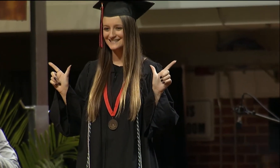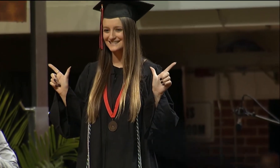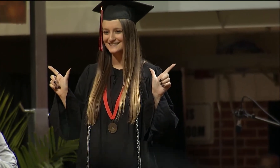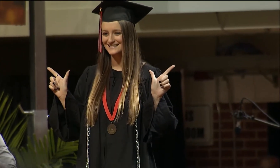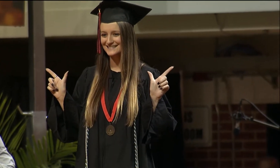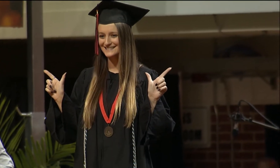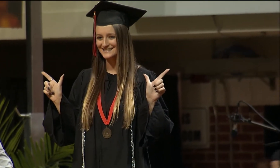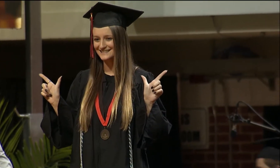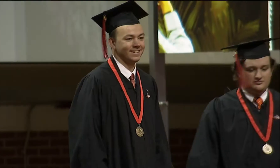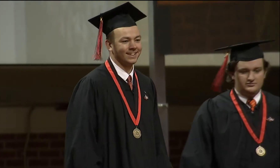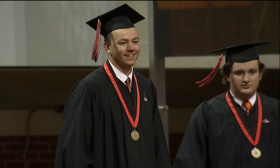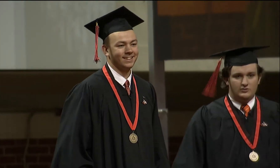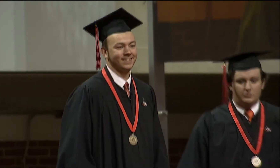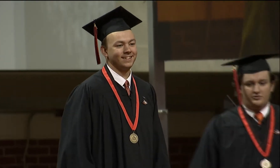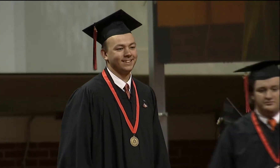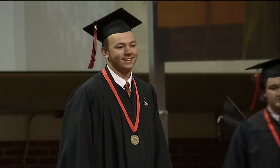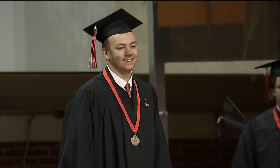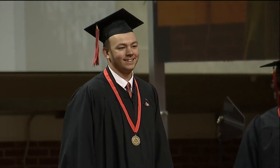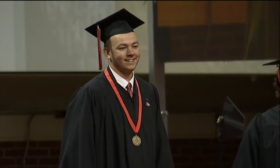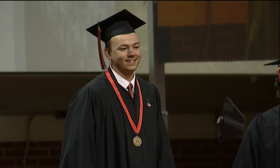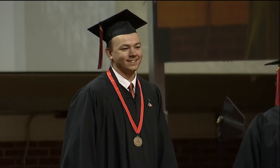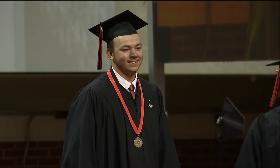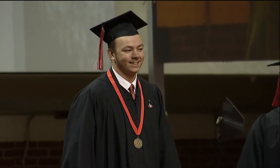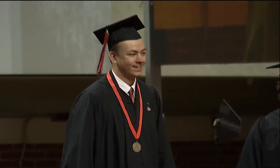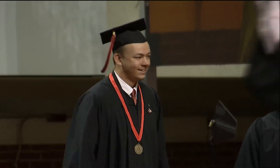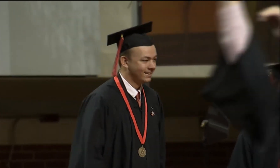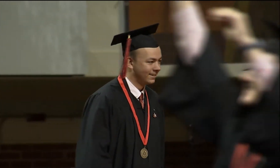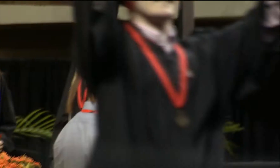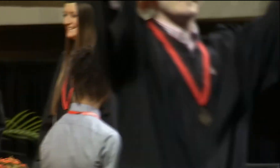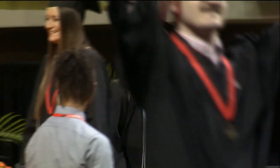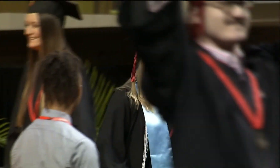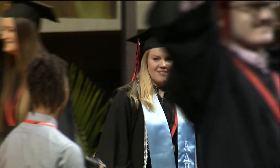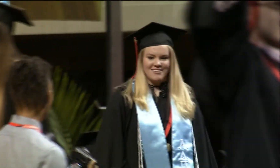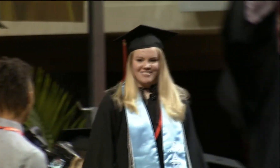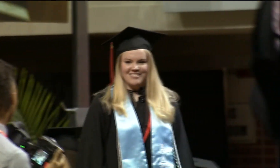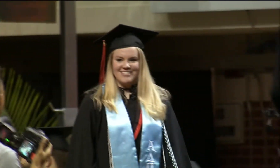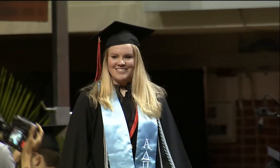Roni Fowler. Connor Burhop.